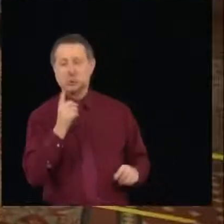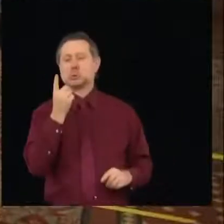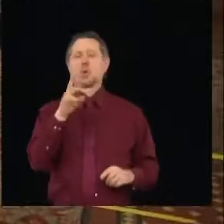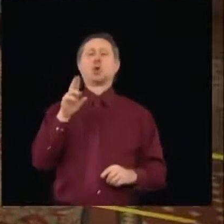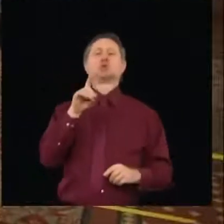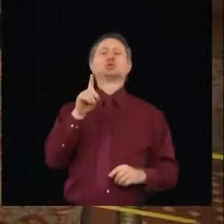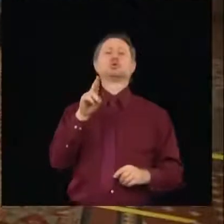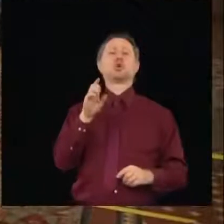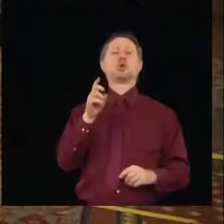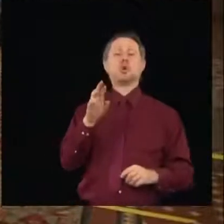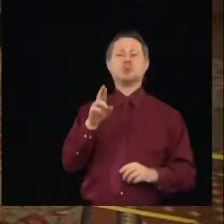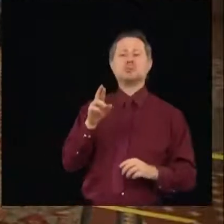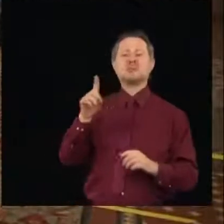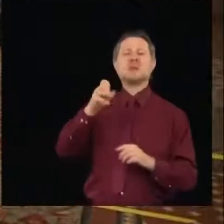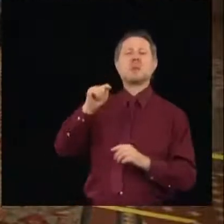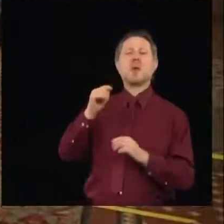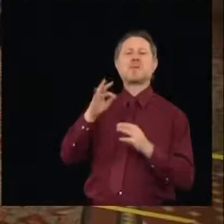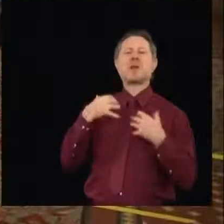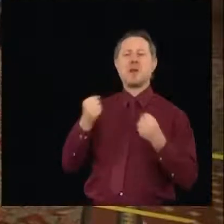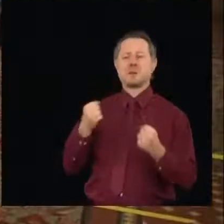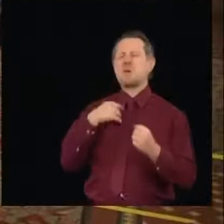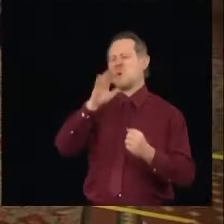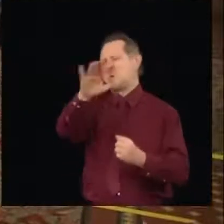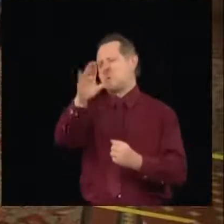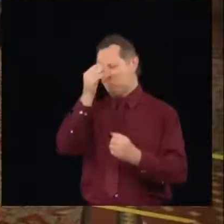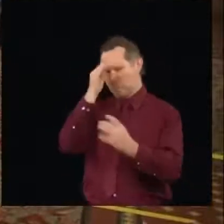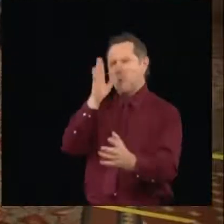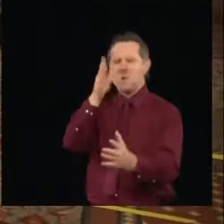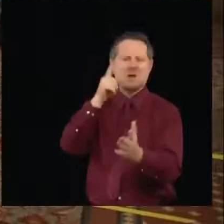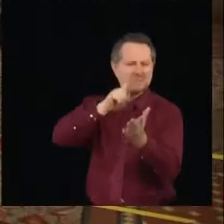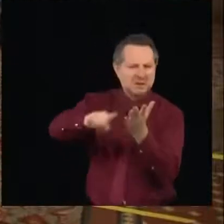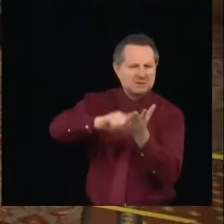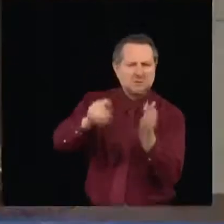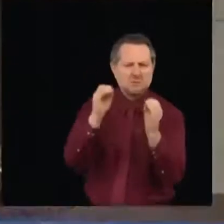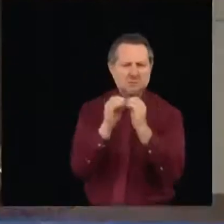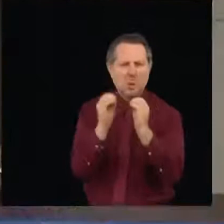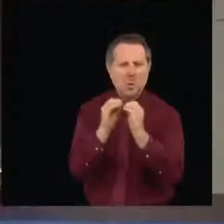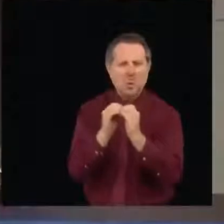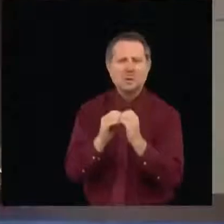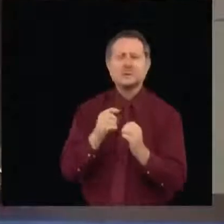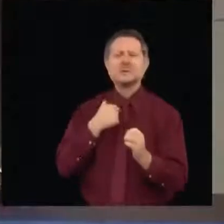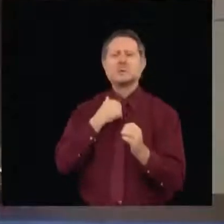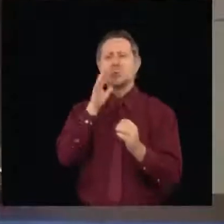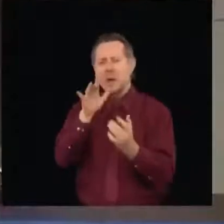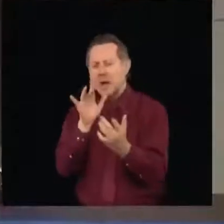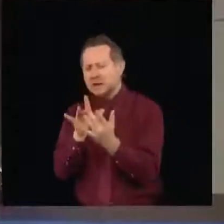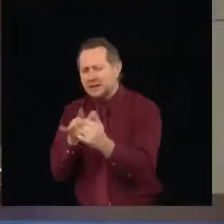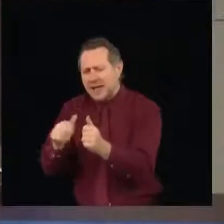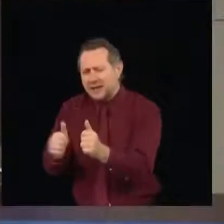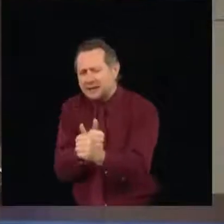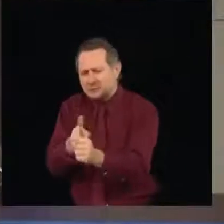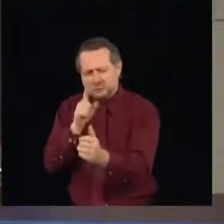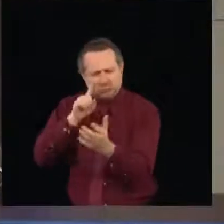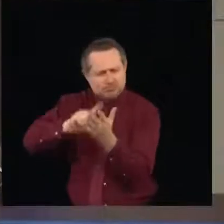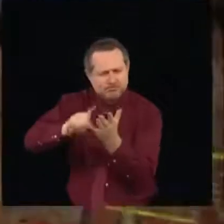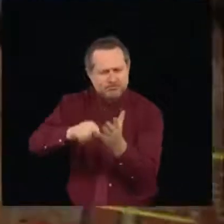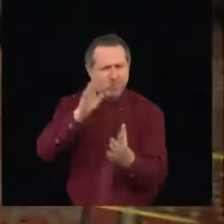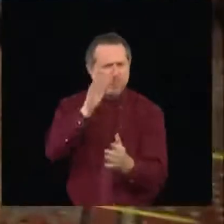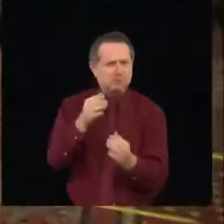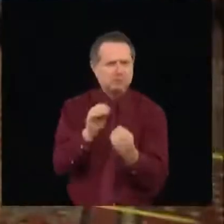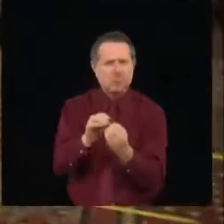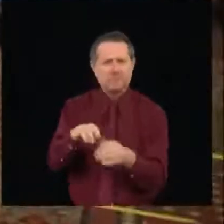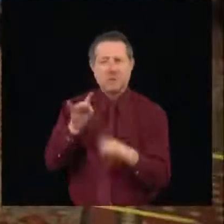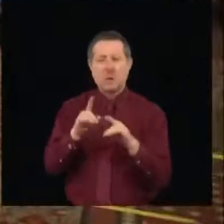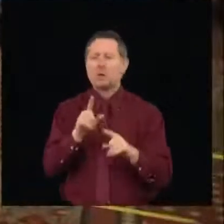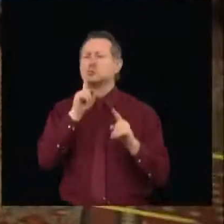more about this when we continue. We started the contact tracing, and we're going to get a lot of data from that. Can I ask about the contact tracing? Where are we at this point?